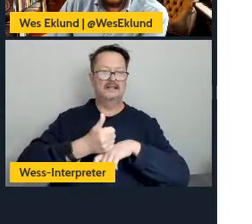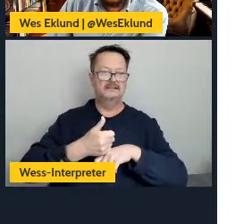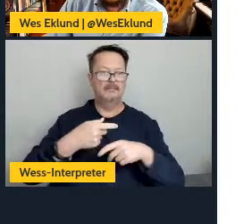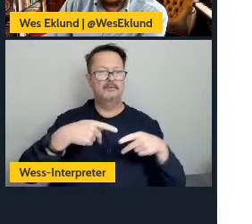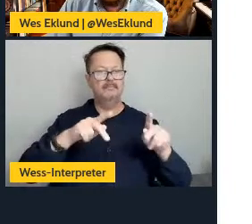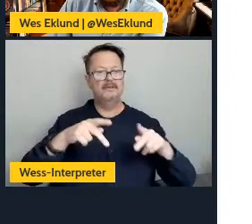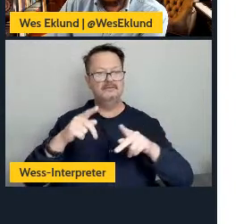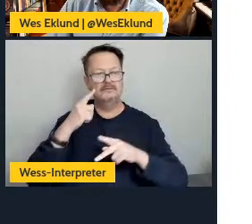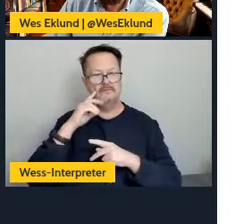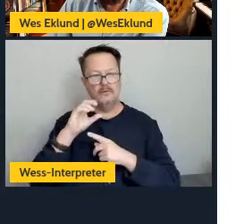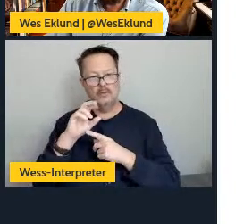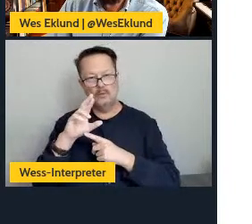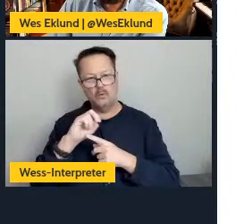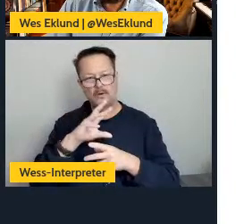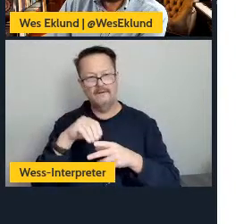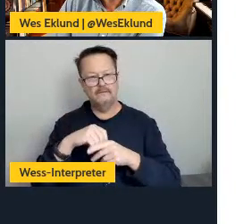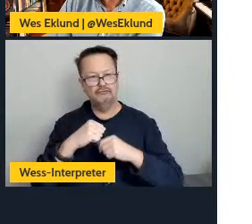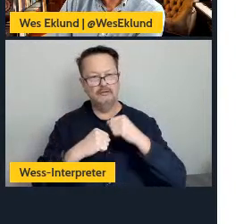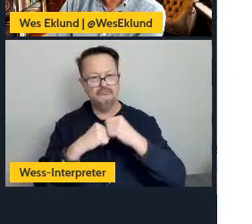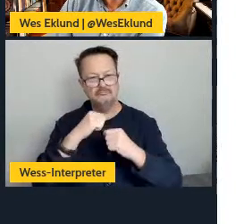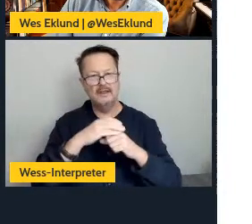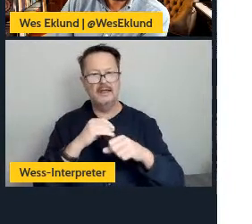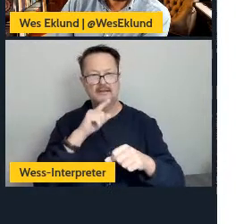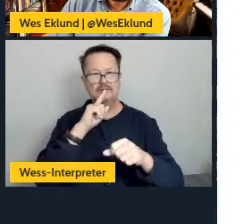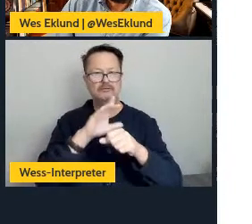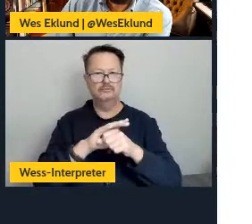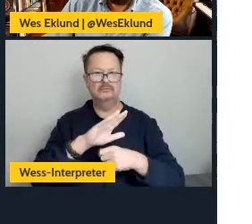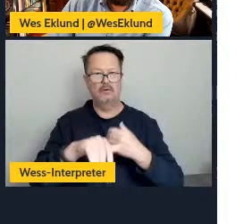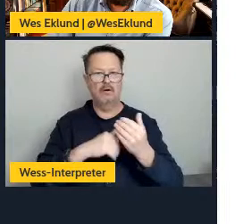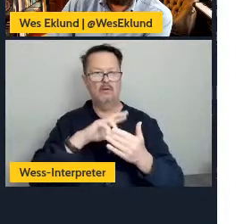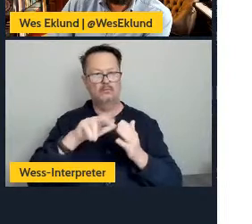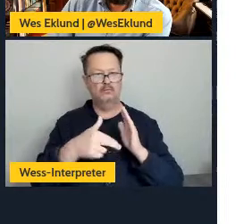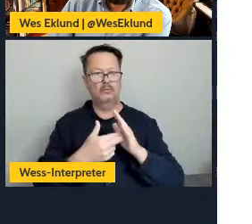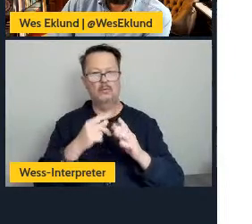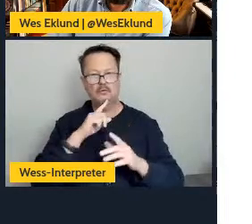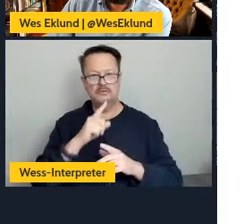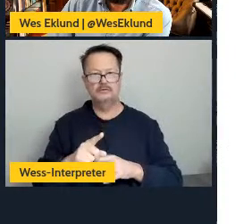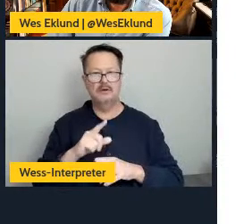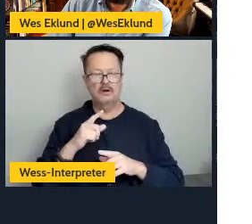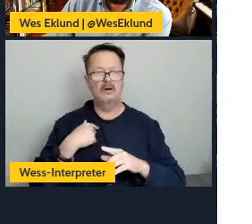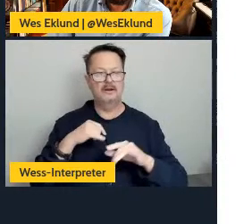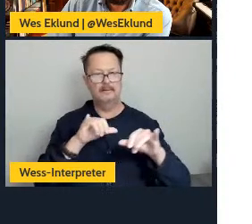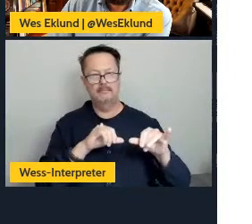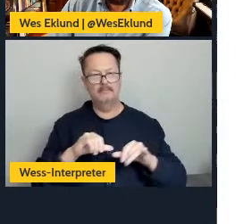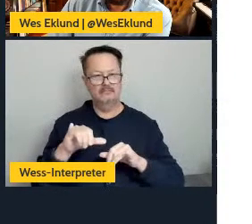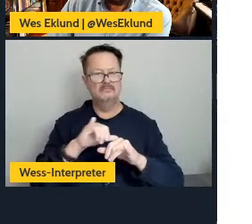for core infrastructure and ensures all roles are immutable.